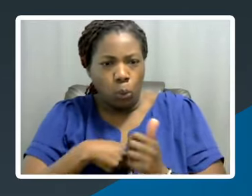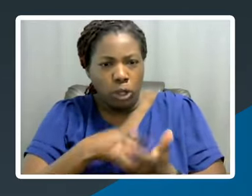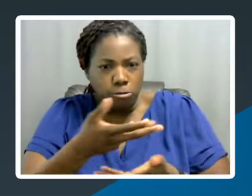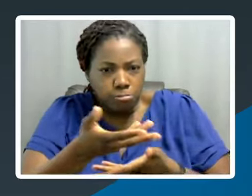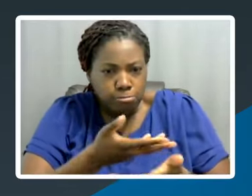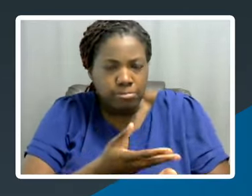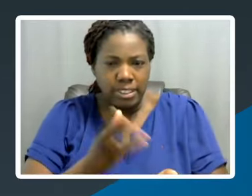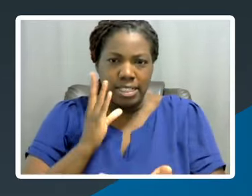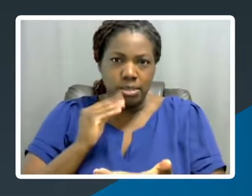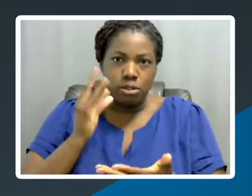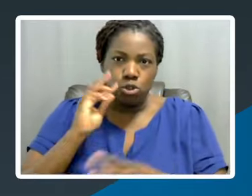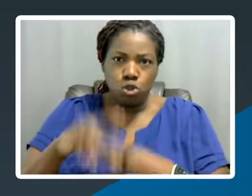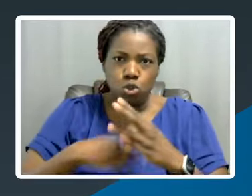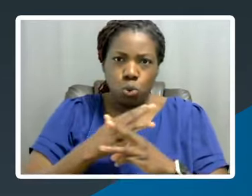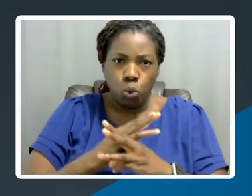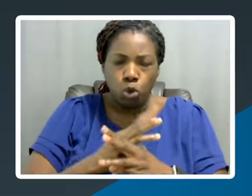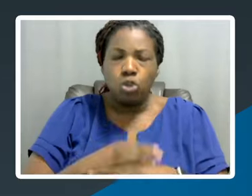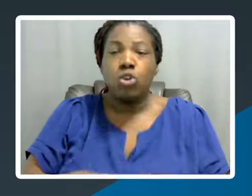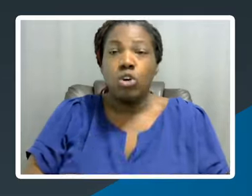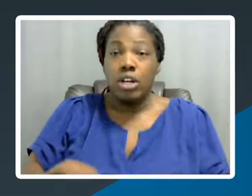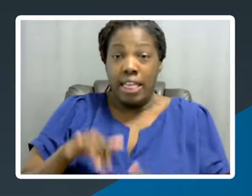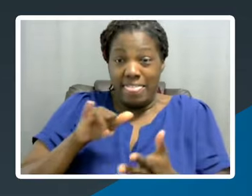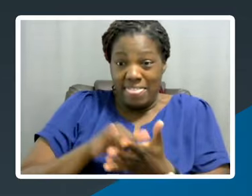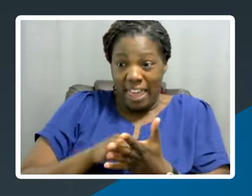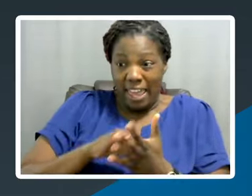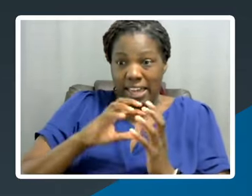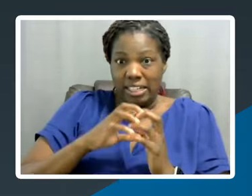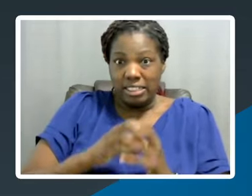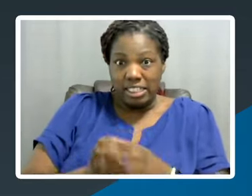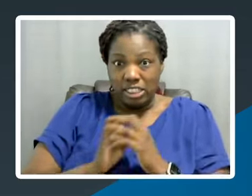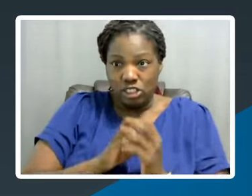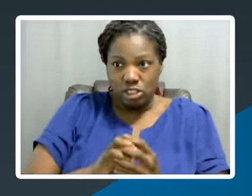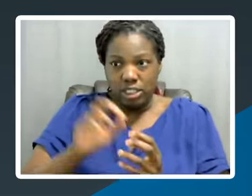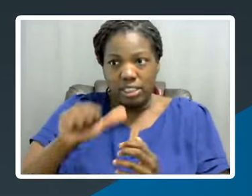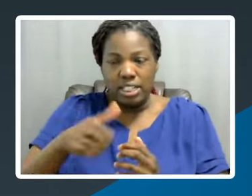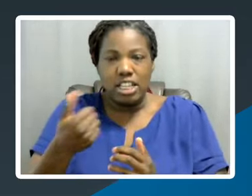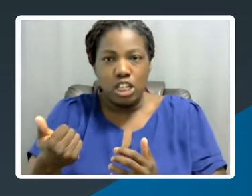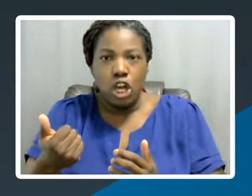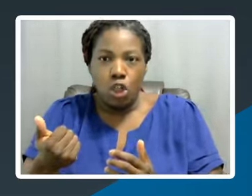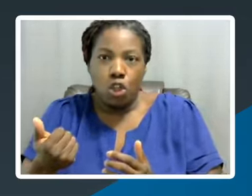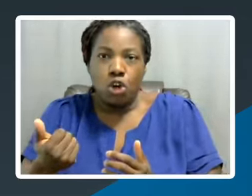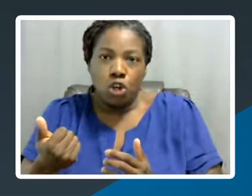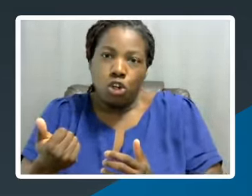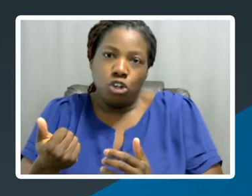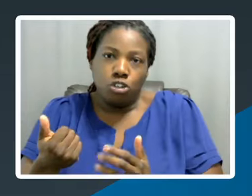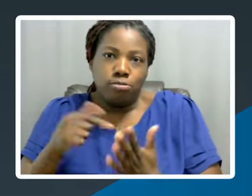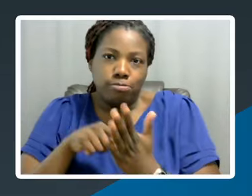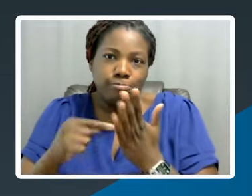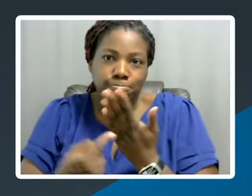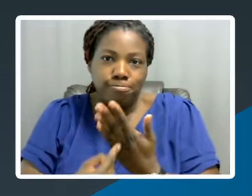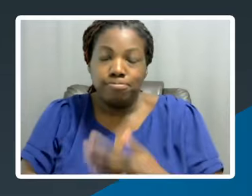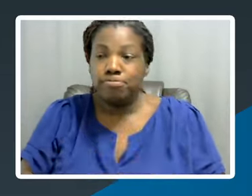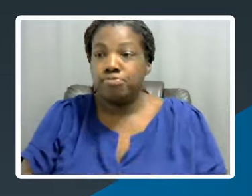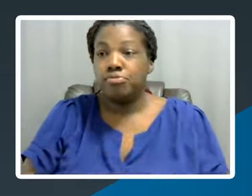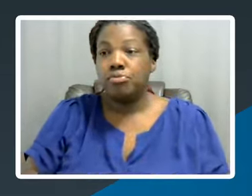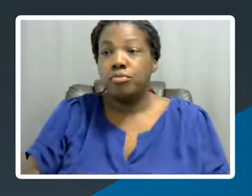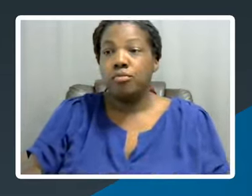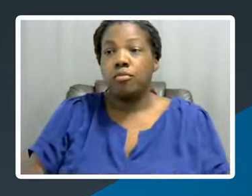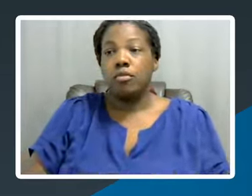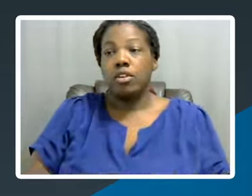the world. So that intersectionality is another play on words. It's also an